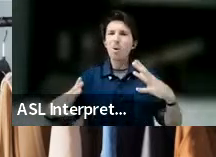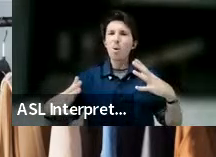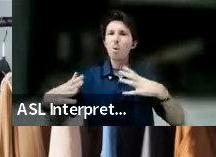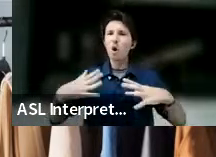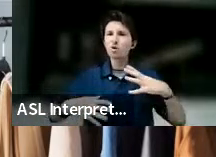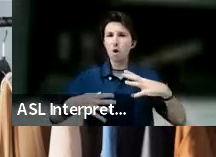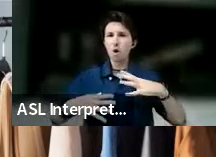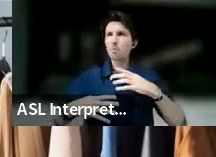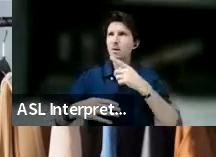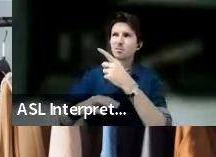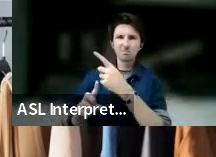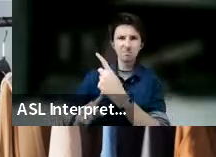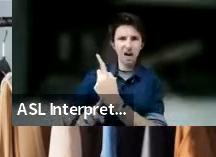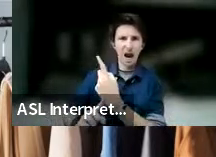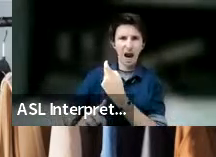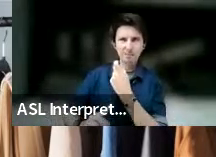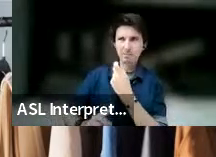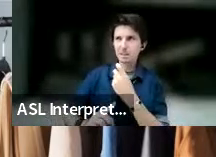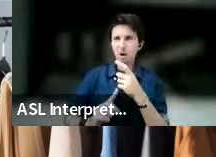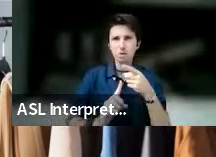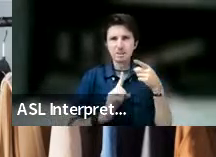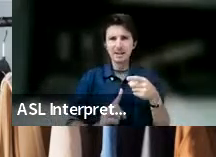the producer.